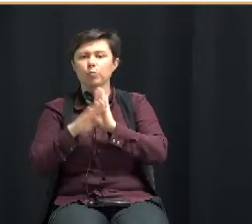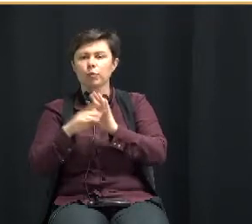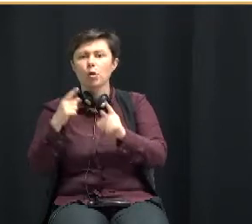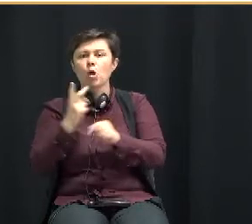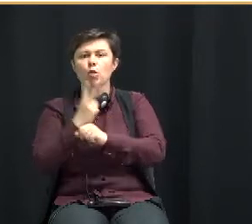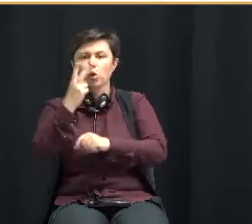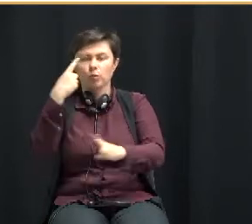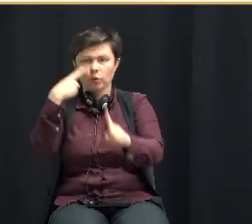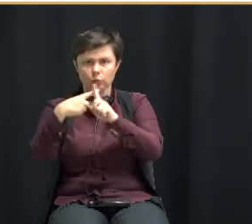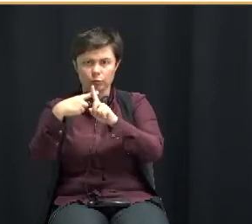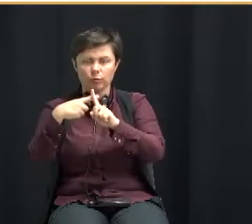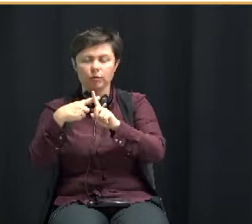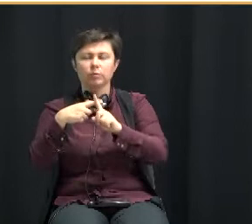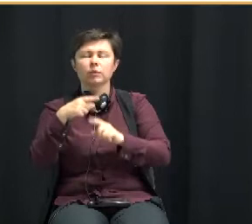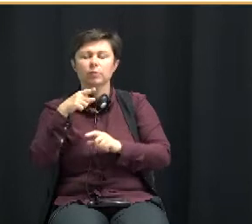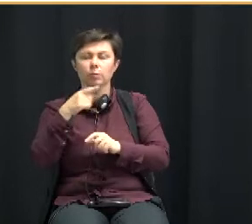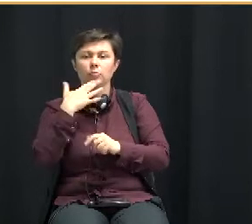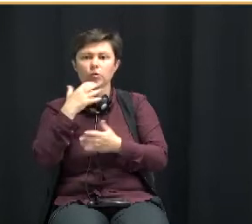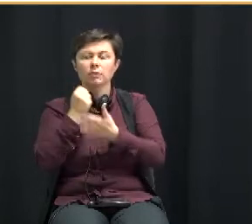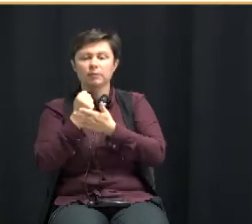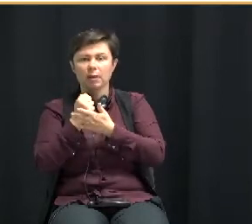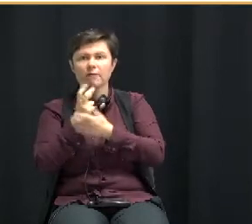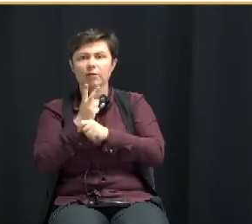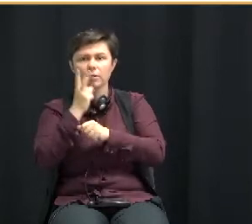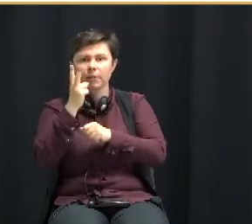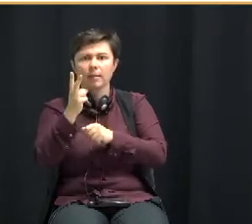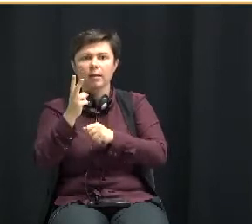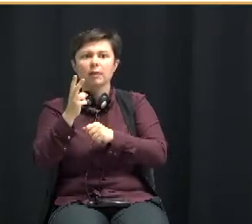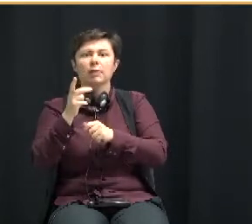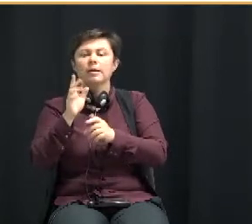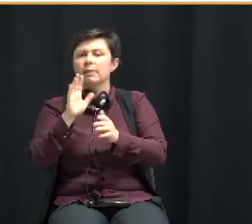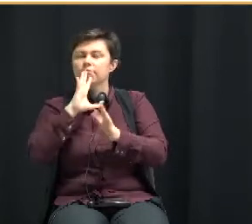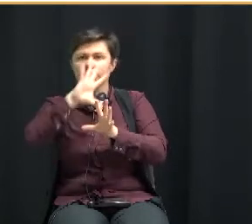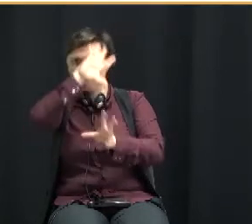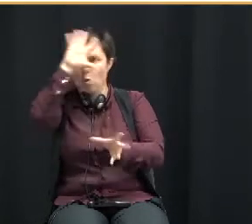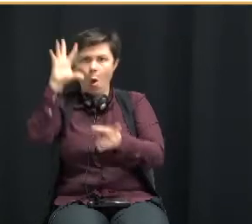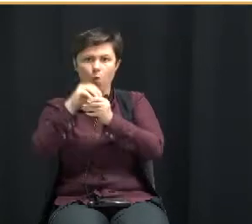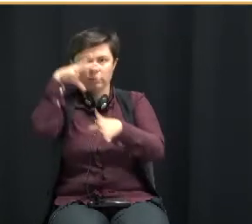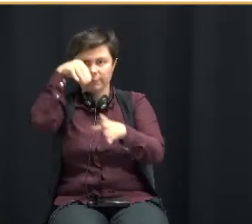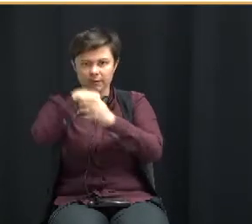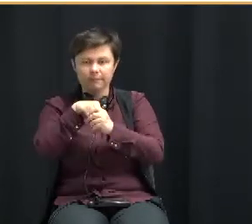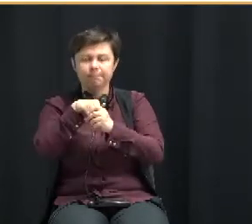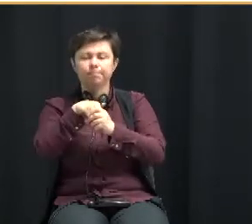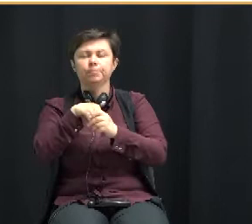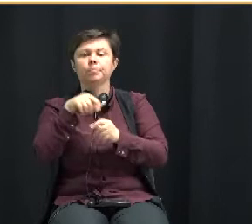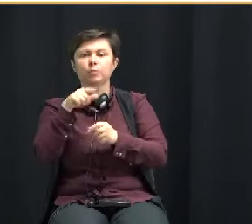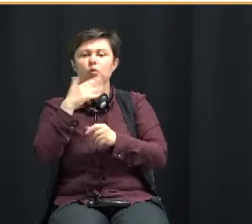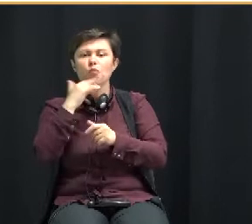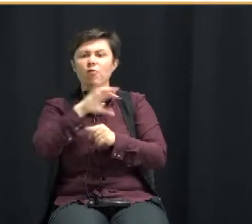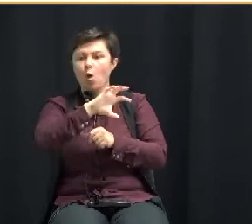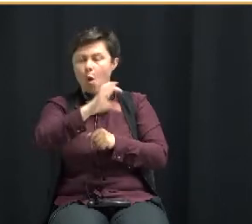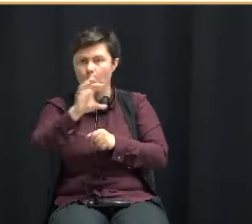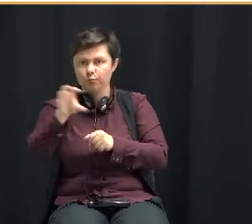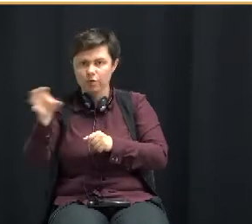program called Accessibility Plus, which treats it in this issue of accessibility